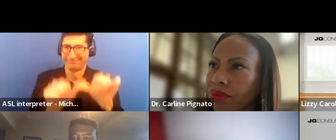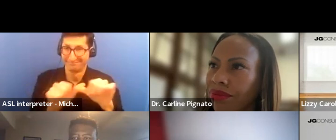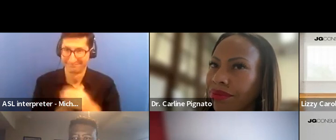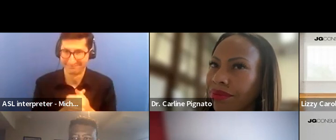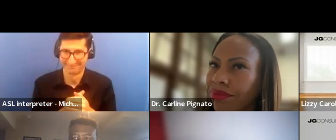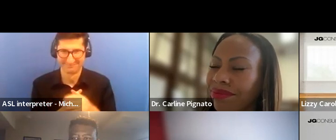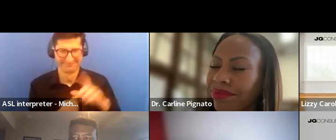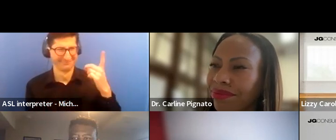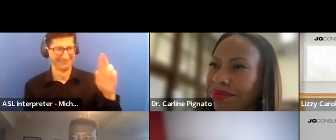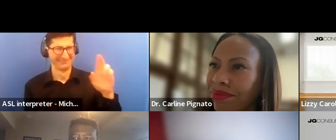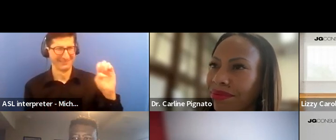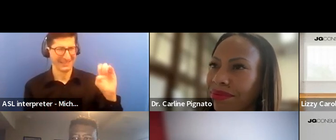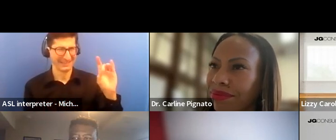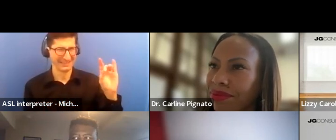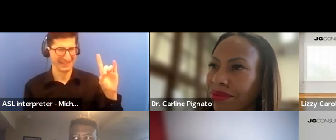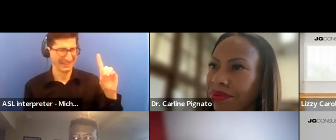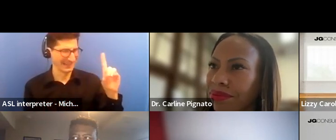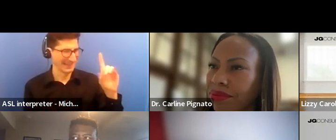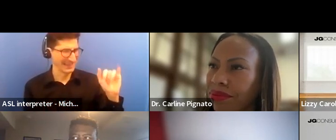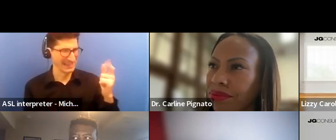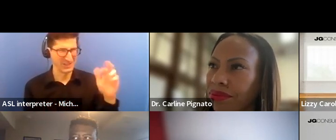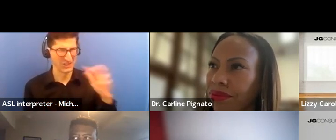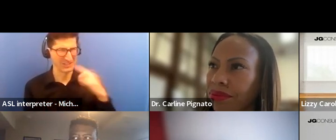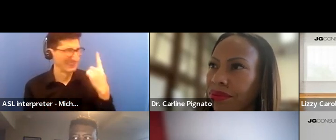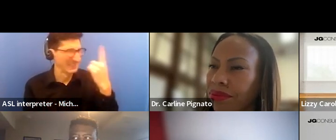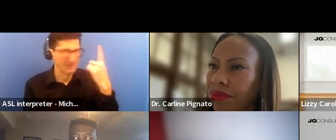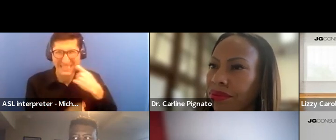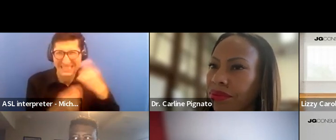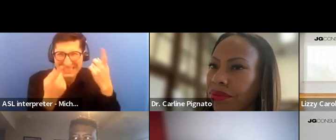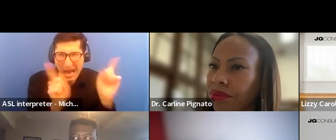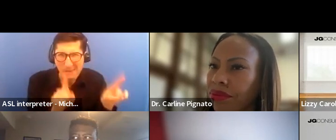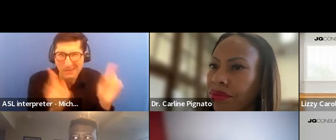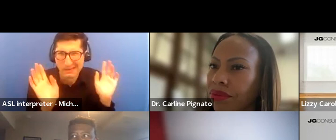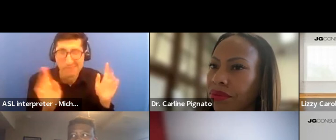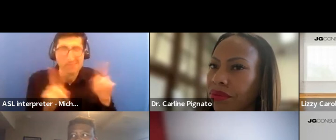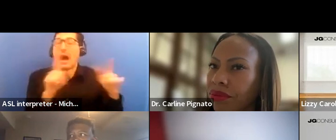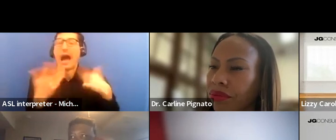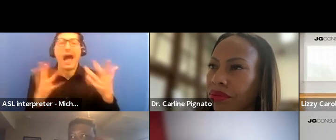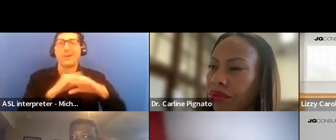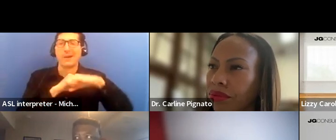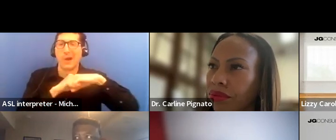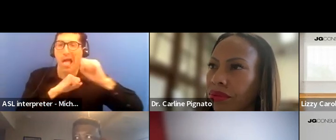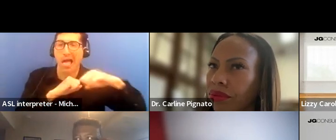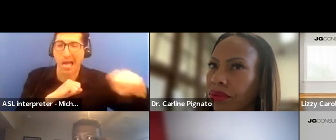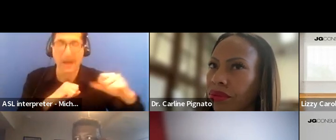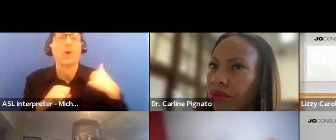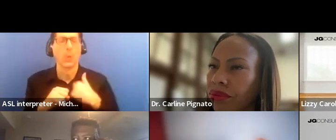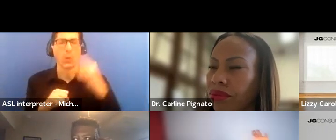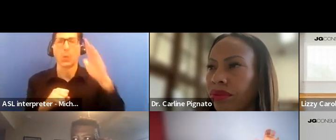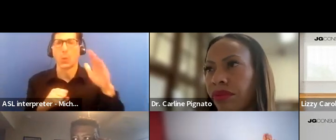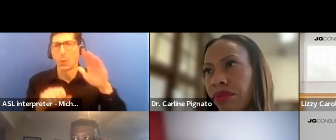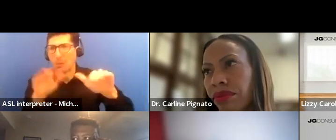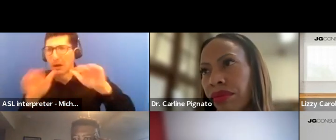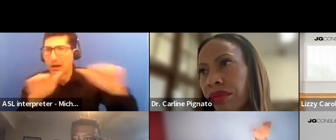okay, something happened. Anyways, I don't want to keep folks any longer. We will send out notices and through